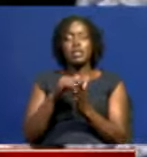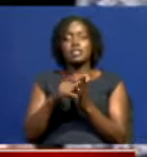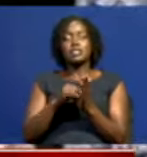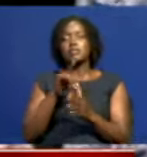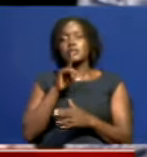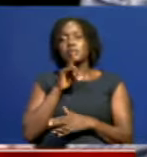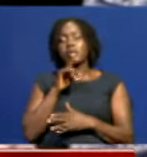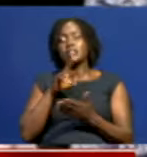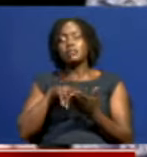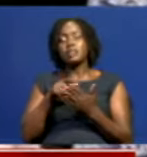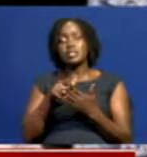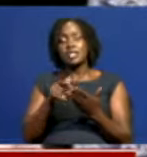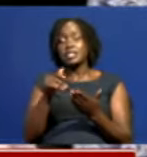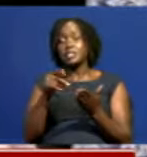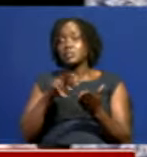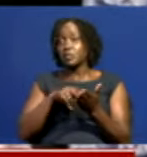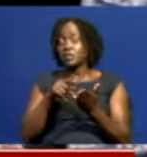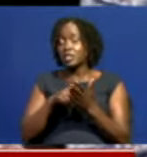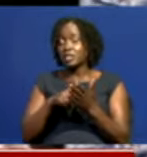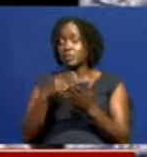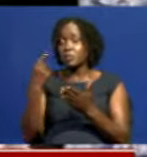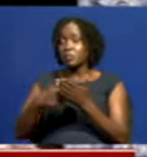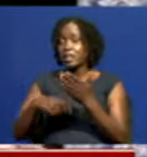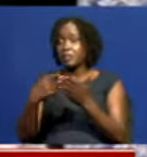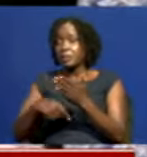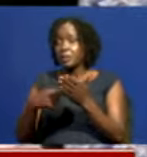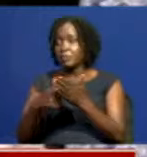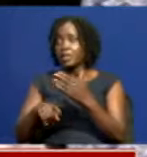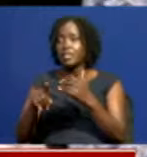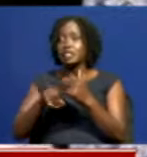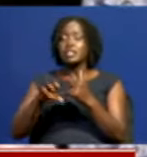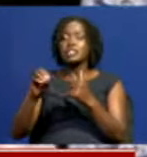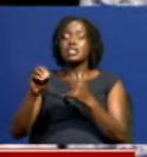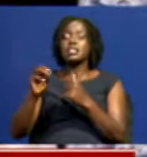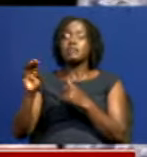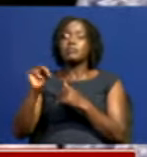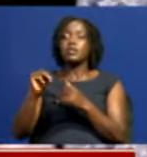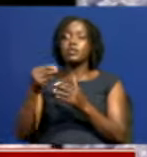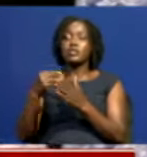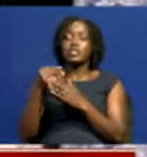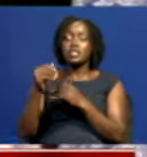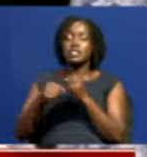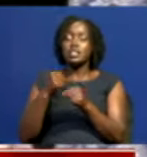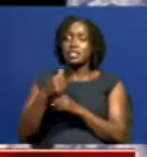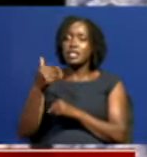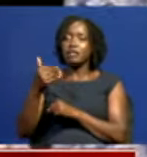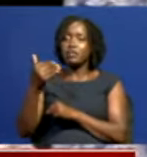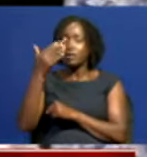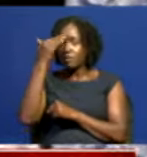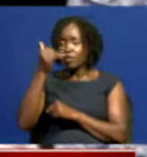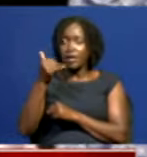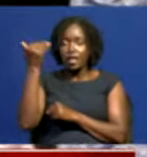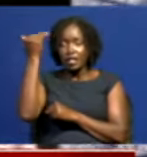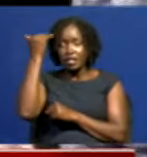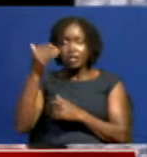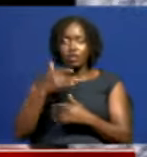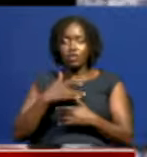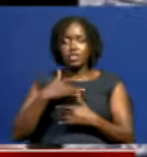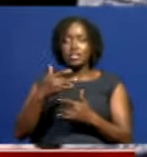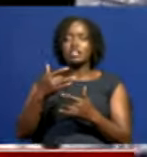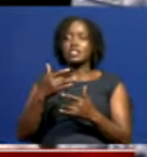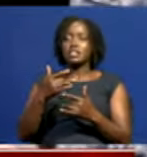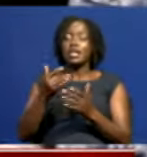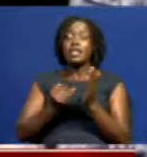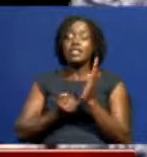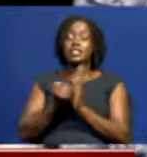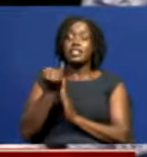quiet, this project is costing taxpayers 600 million shillings every year, because the court award has an interest amount of 4%